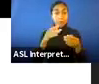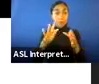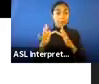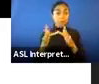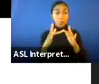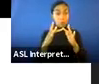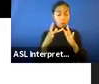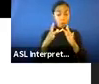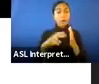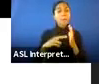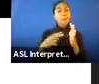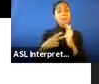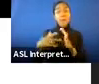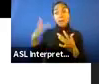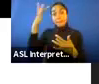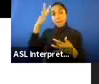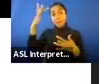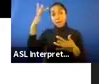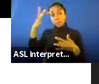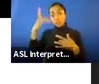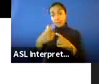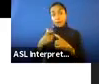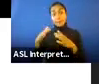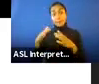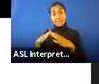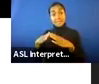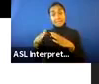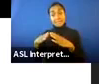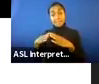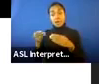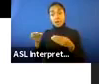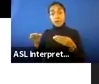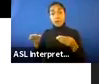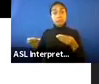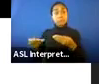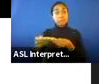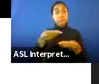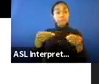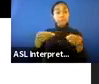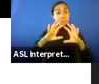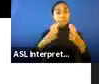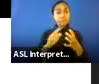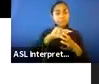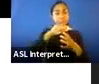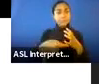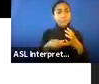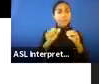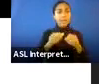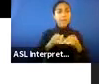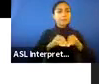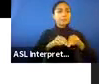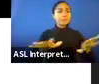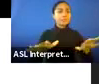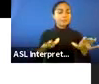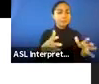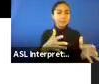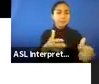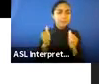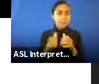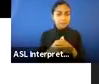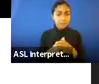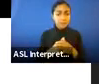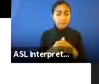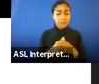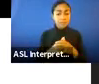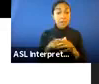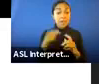that we just talked about to the rest of the world in record time. And this image kind of shows the precarity